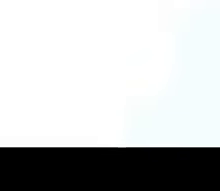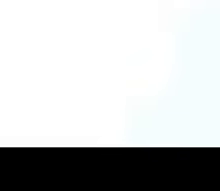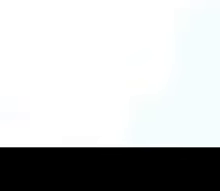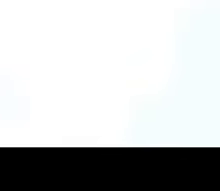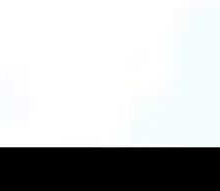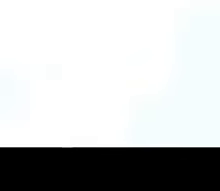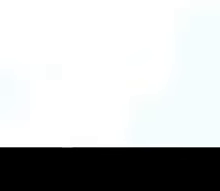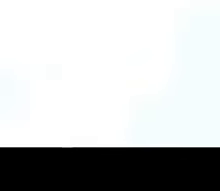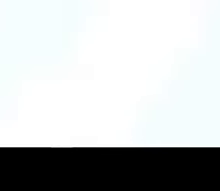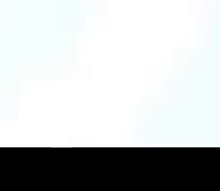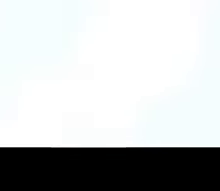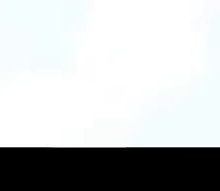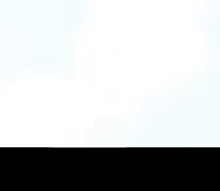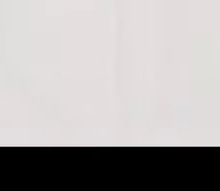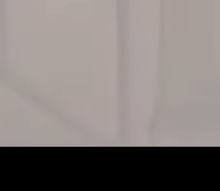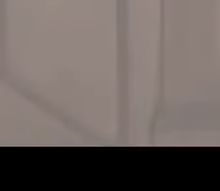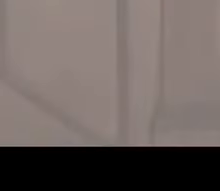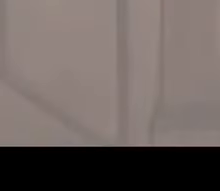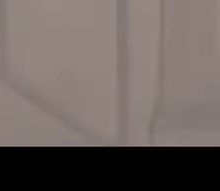Not a damn chance.